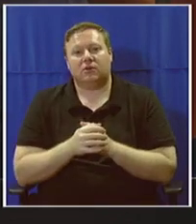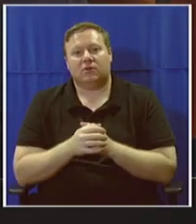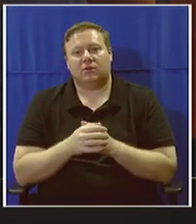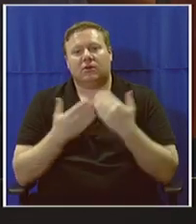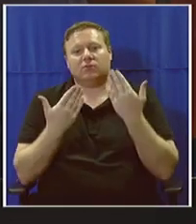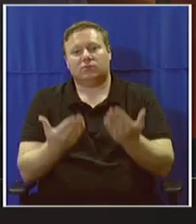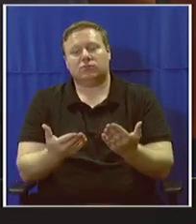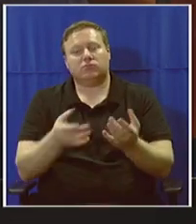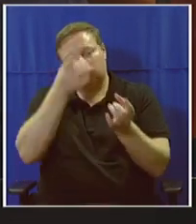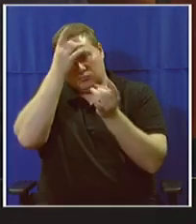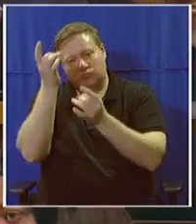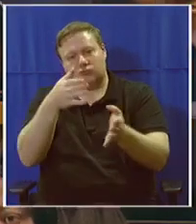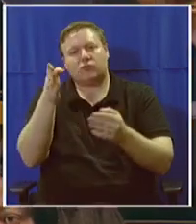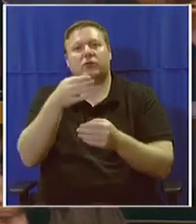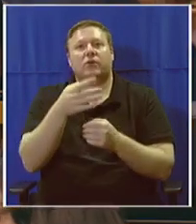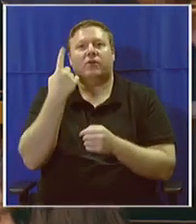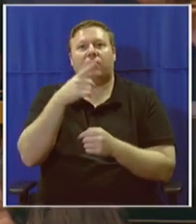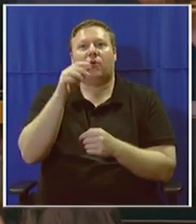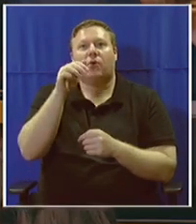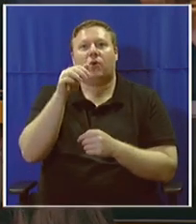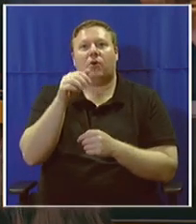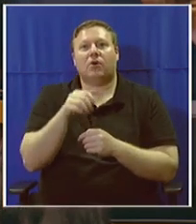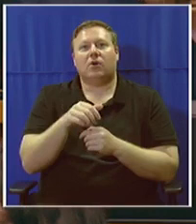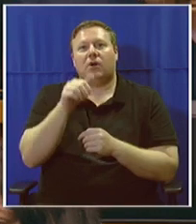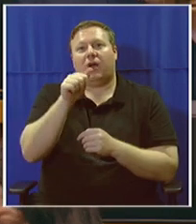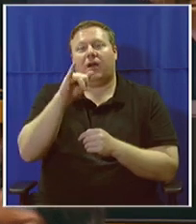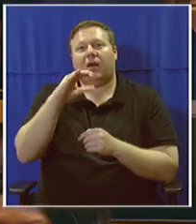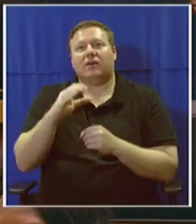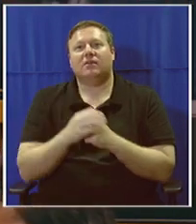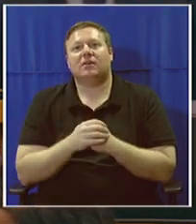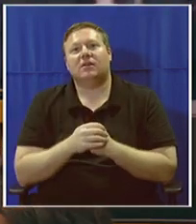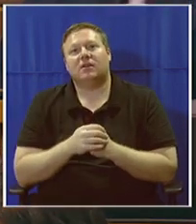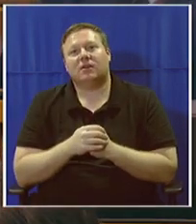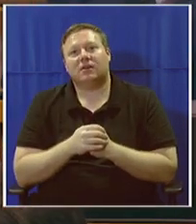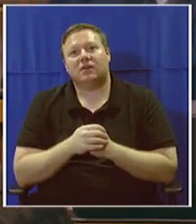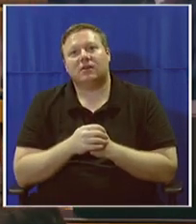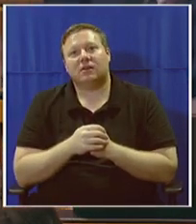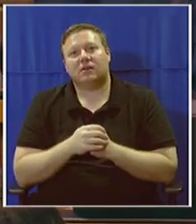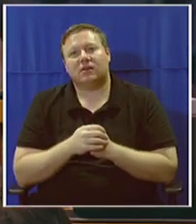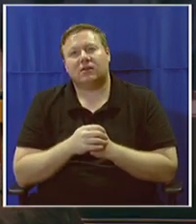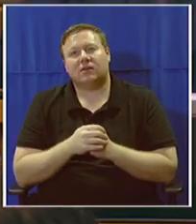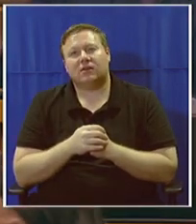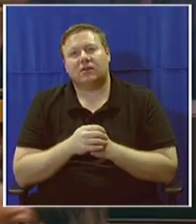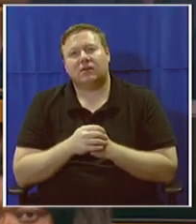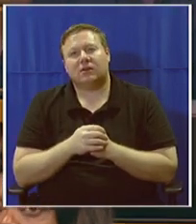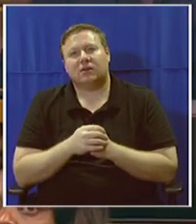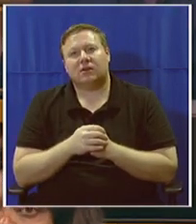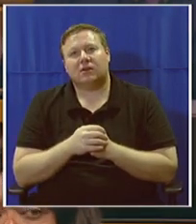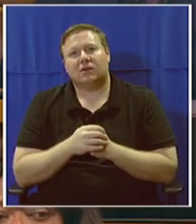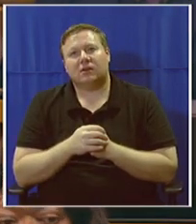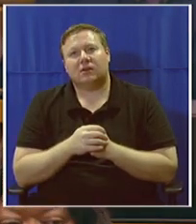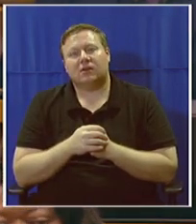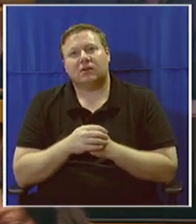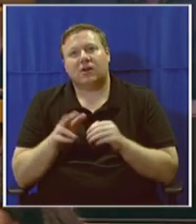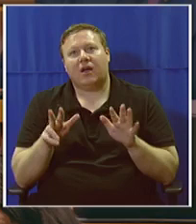on behalf of African Independent Congress that this has notes that an 18-year-old learner from Siyabonga Stoner